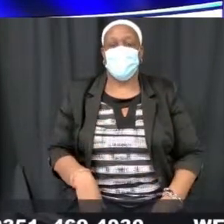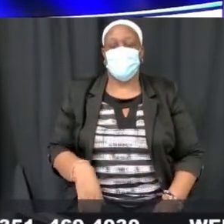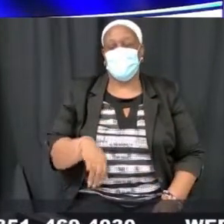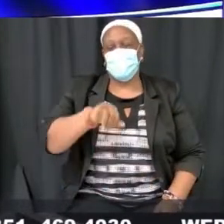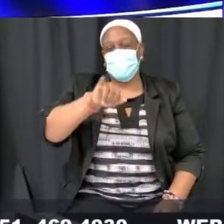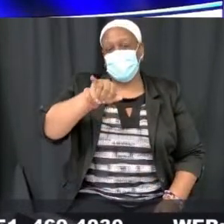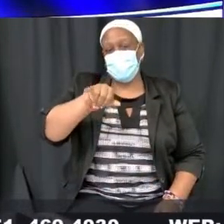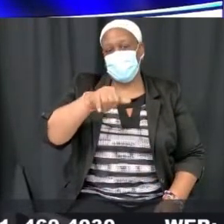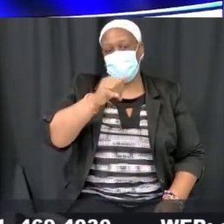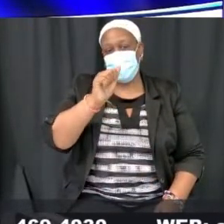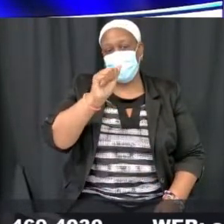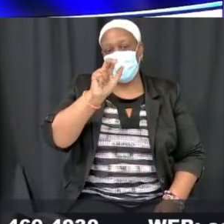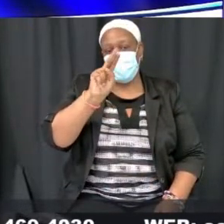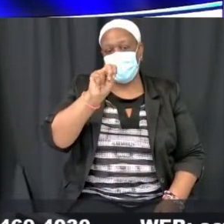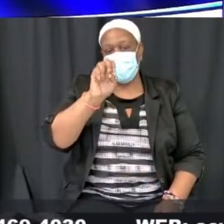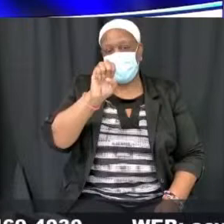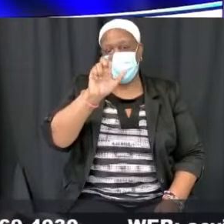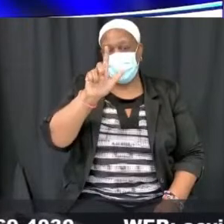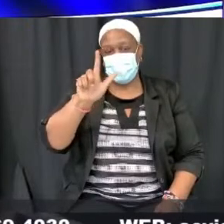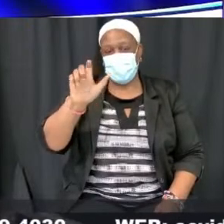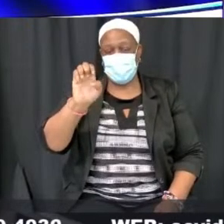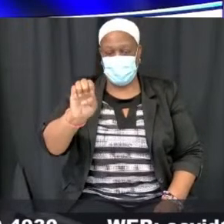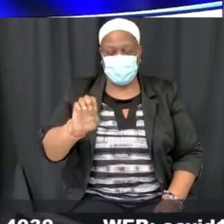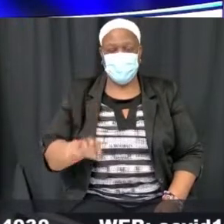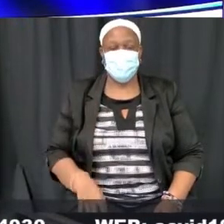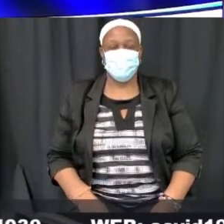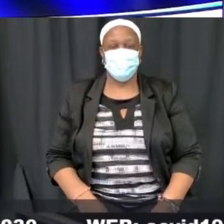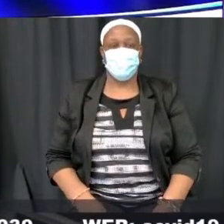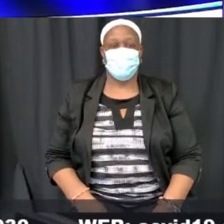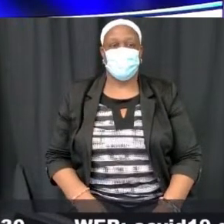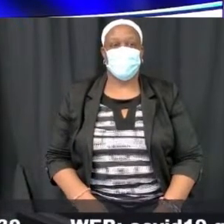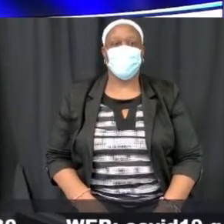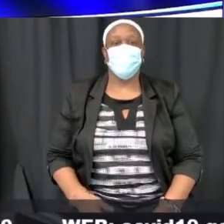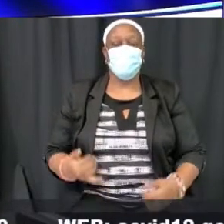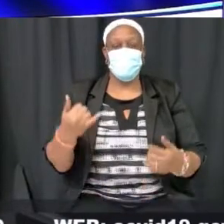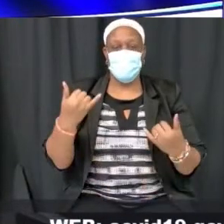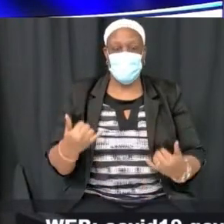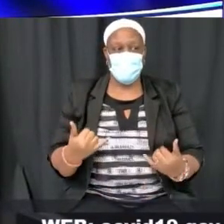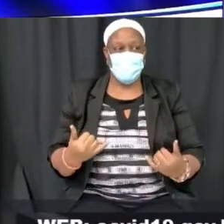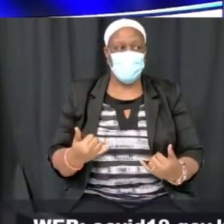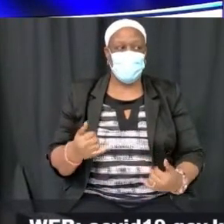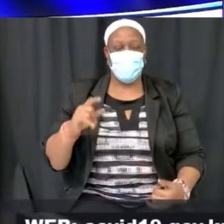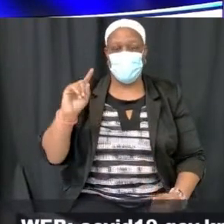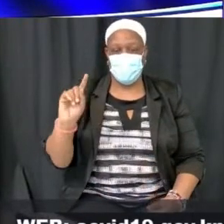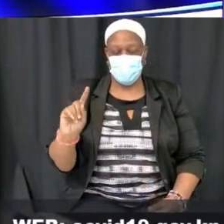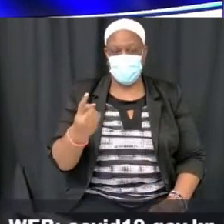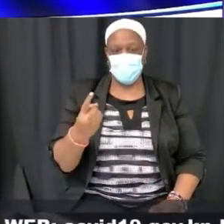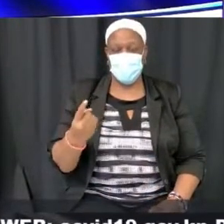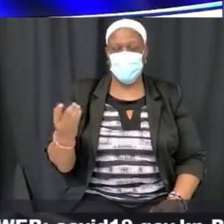Without further ado, I would invite to the podium Mr. Philip Brown,